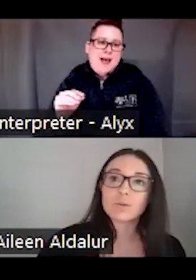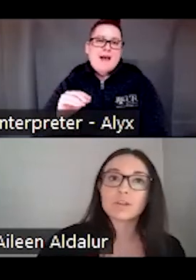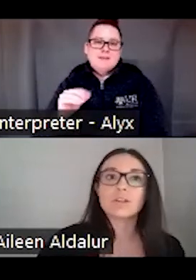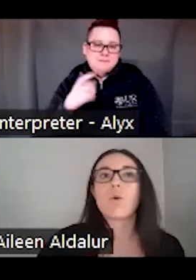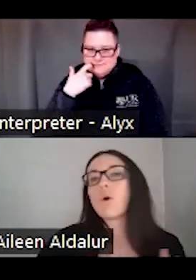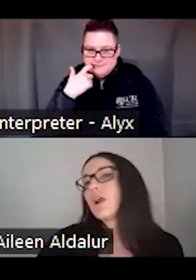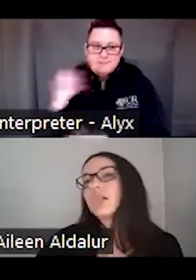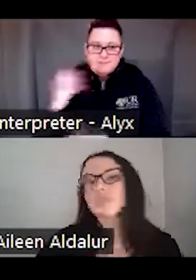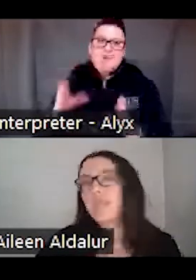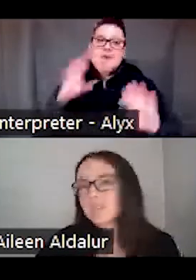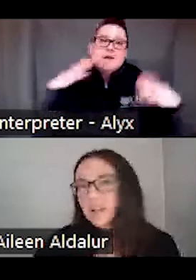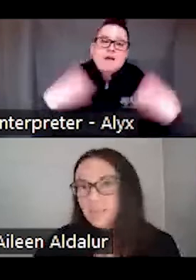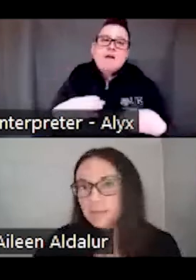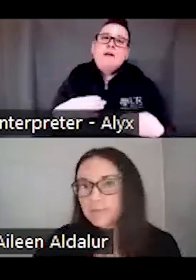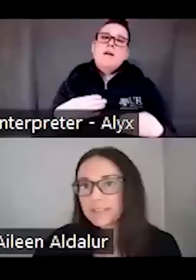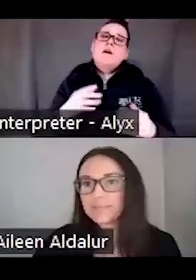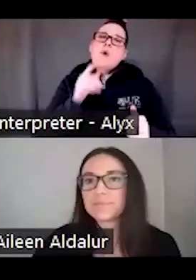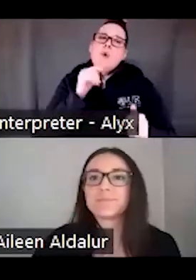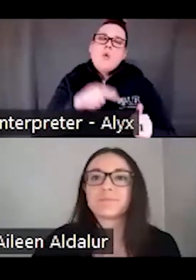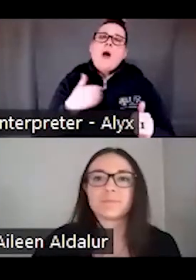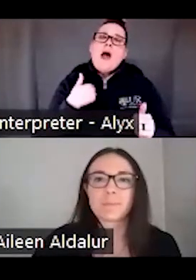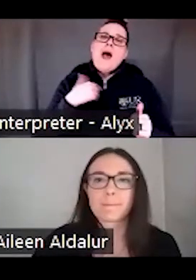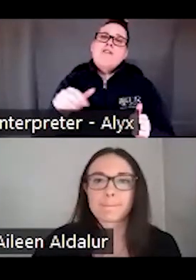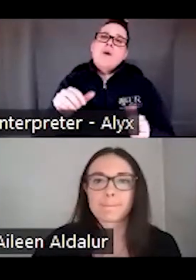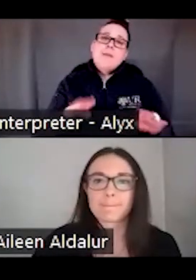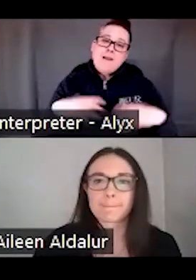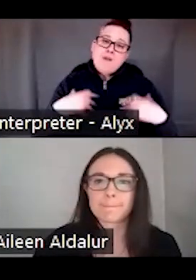use disorder or other behavioral health problems.